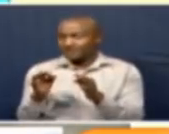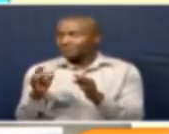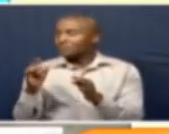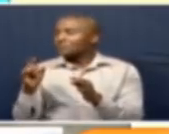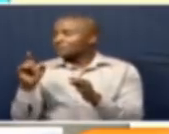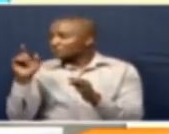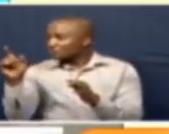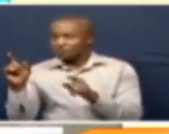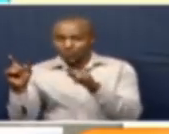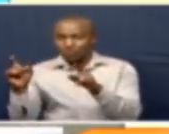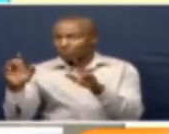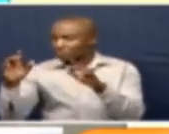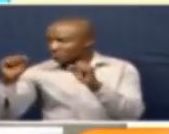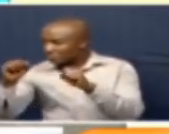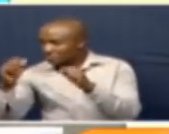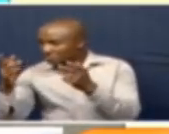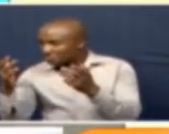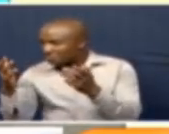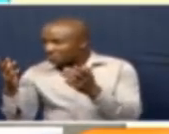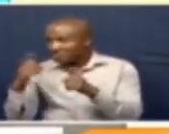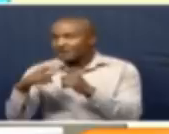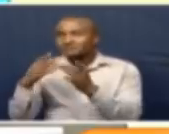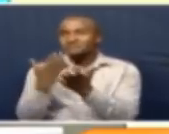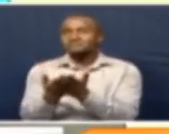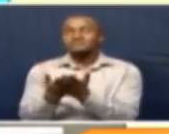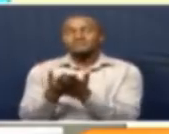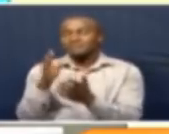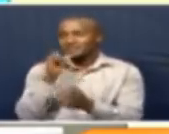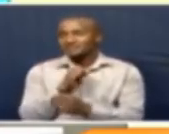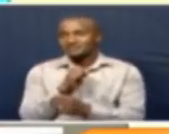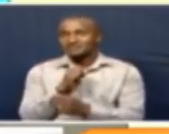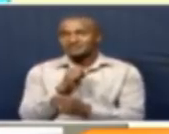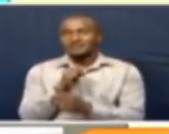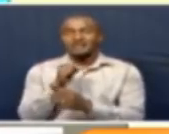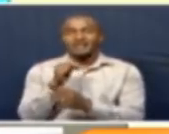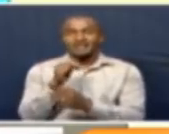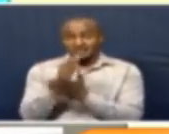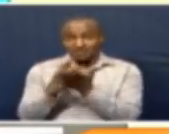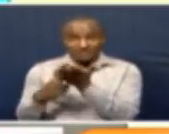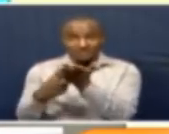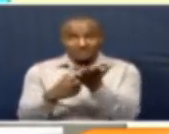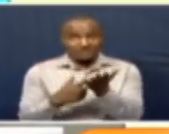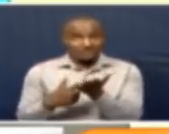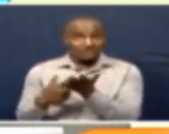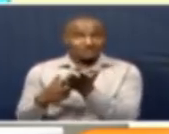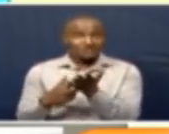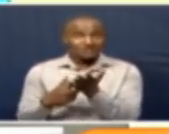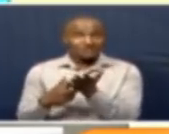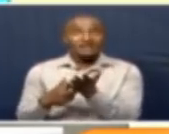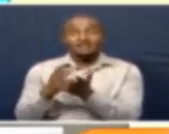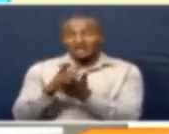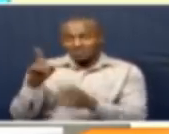their word. If mm-hmm. We can't really right. tell. But what I want to mention is this. Some of the discussions happening here, these are criminal